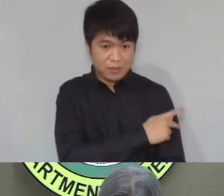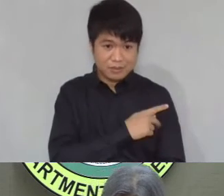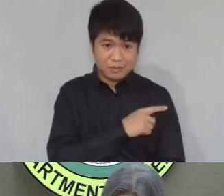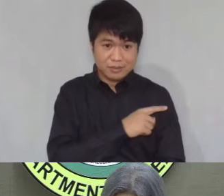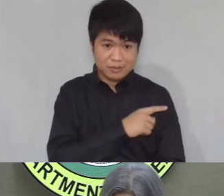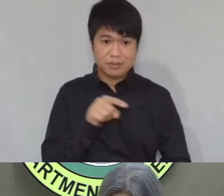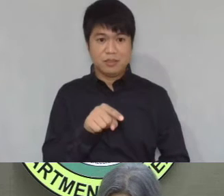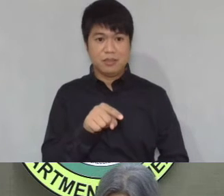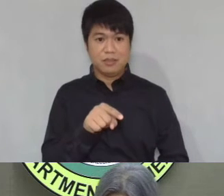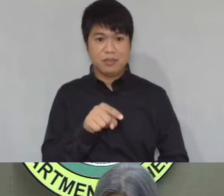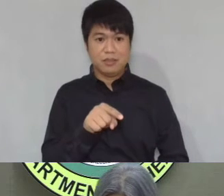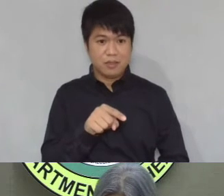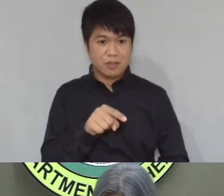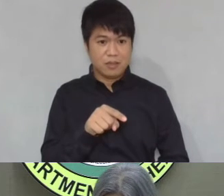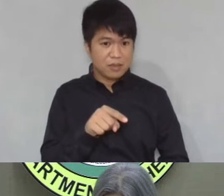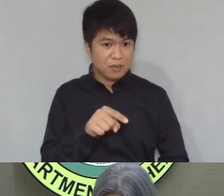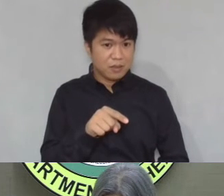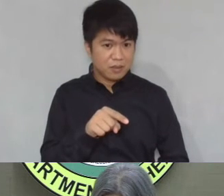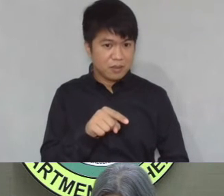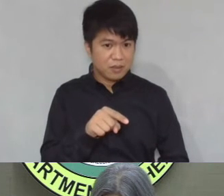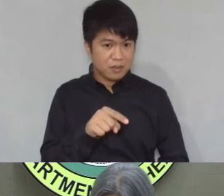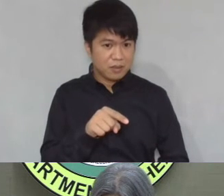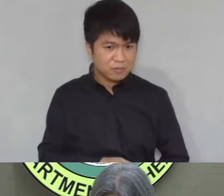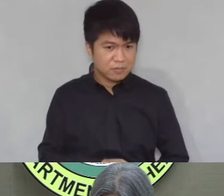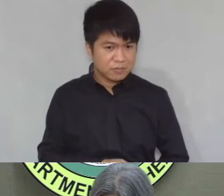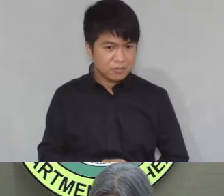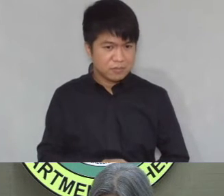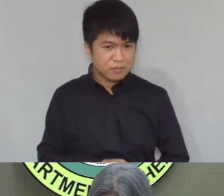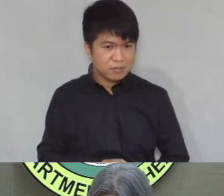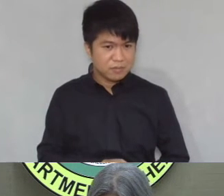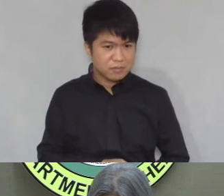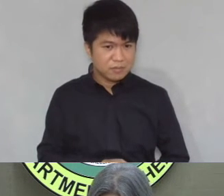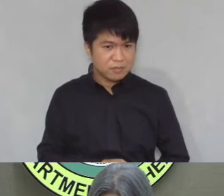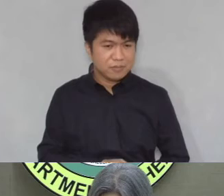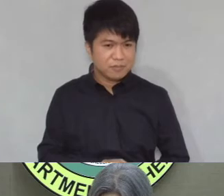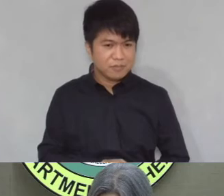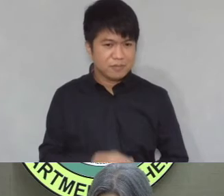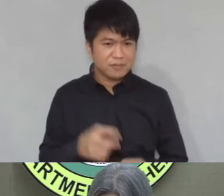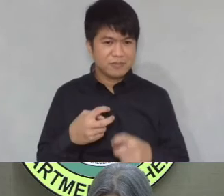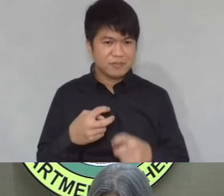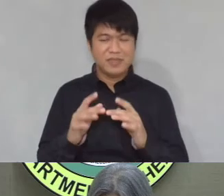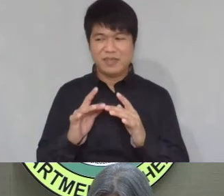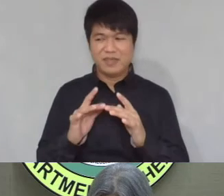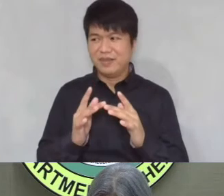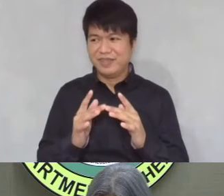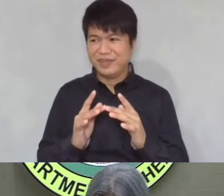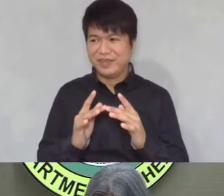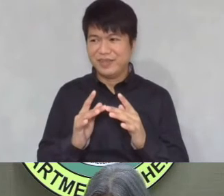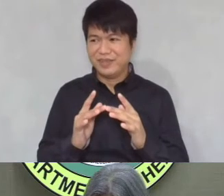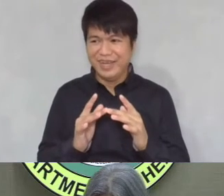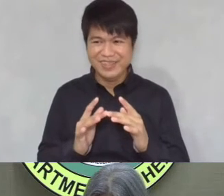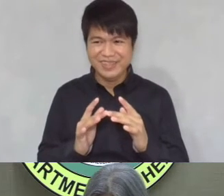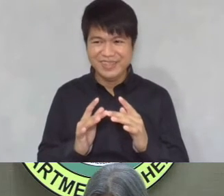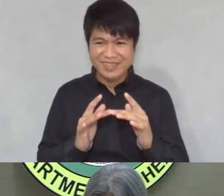2 diabetes patients that are stable can be seen via teleconsultation. We're reviewing the literature if you will allow